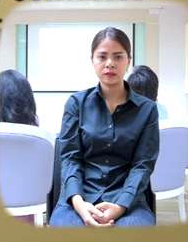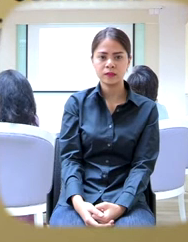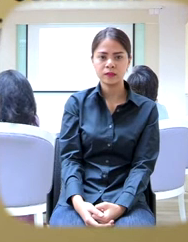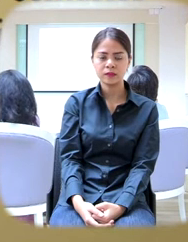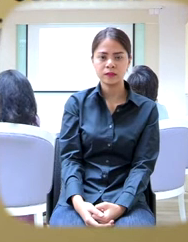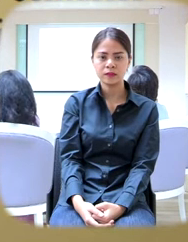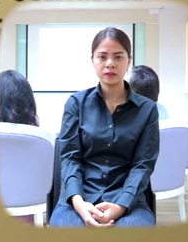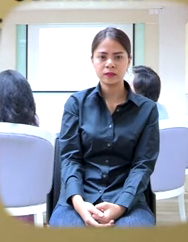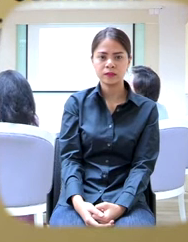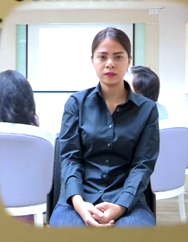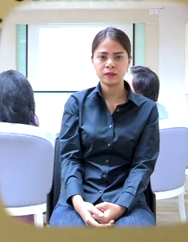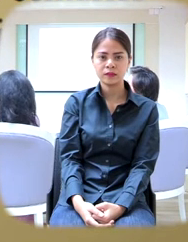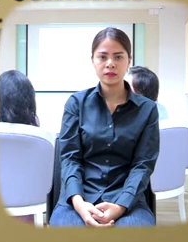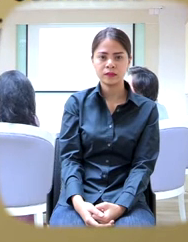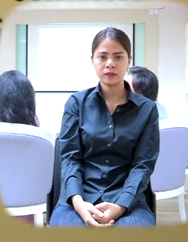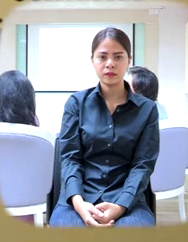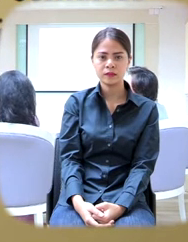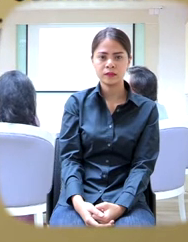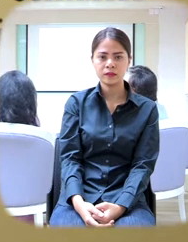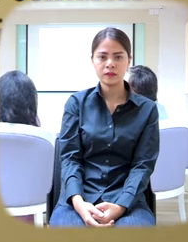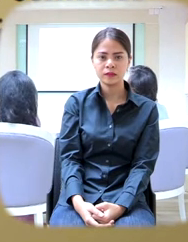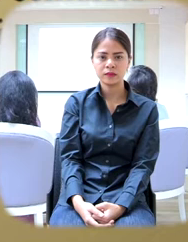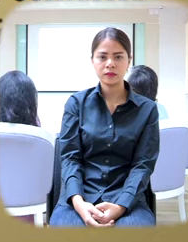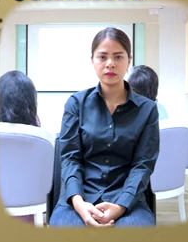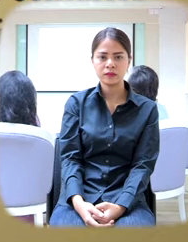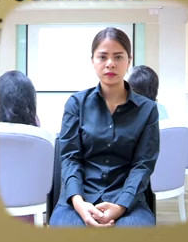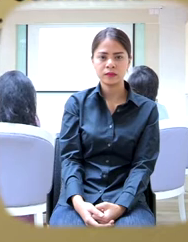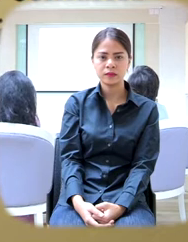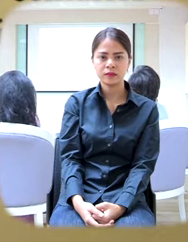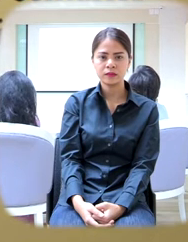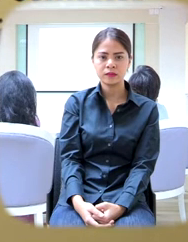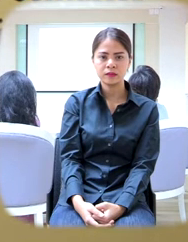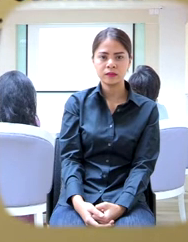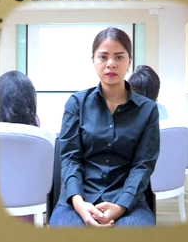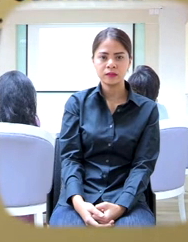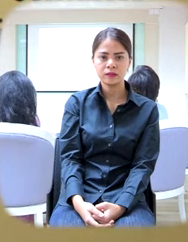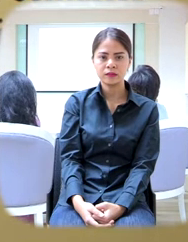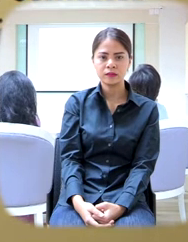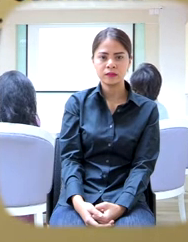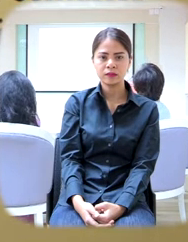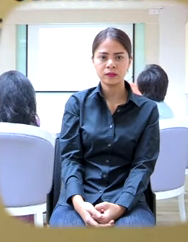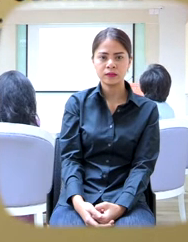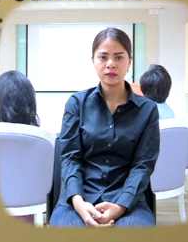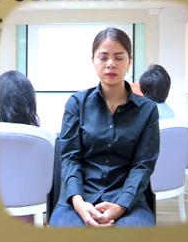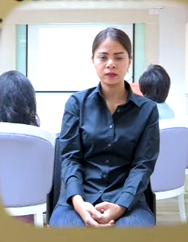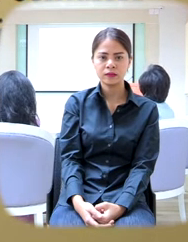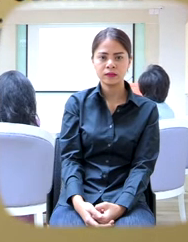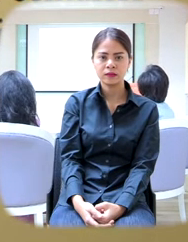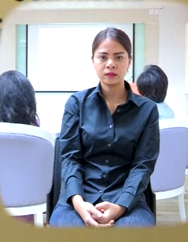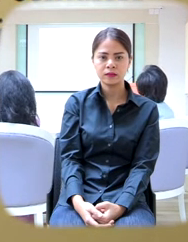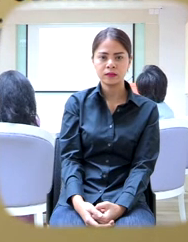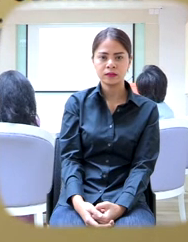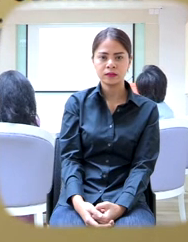was stored mentally and transmitted orally.And writing was not relevant to